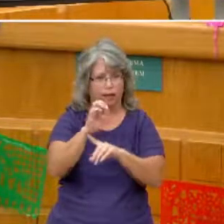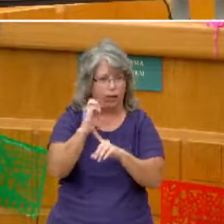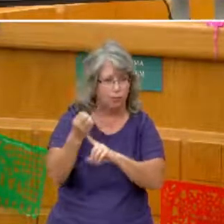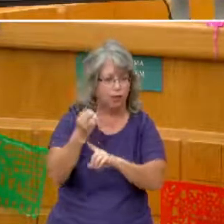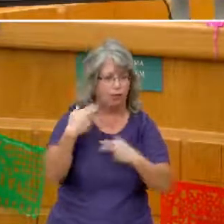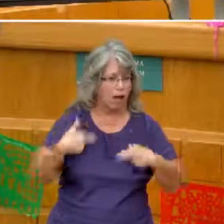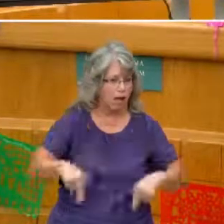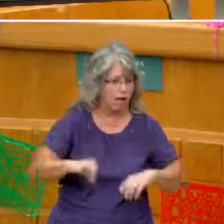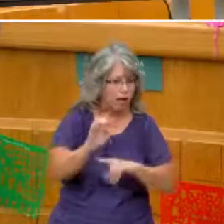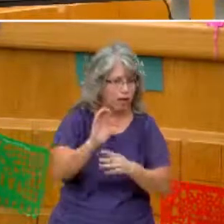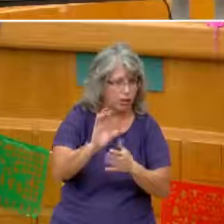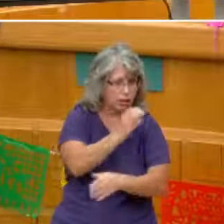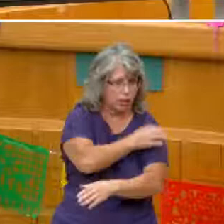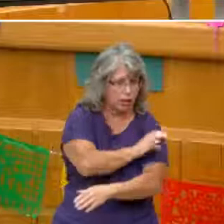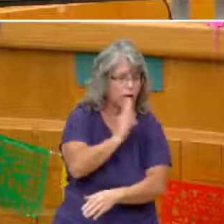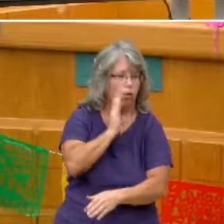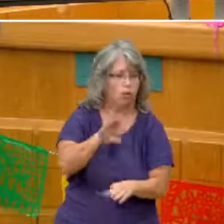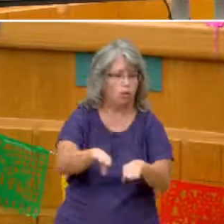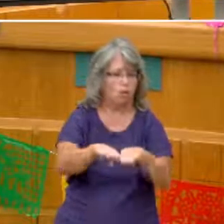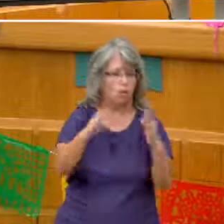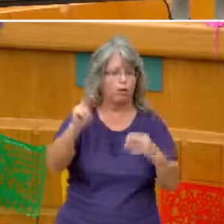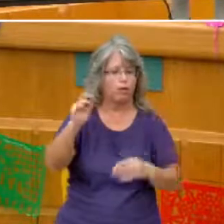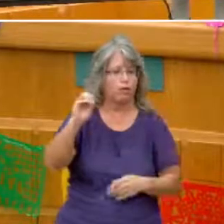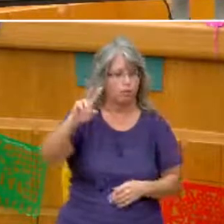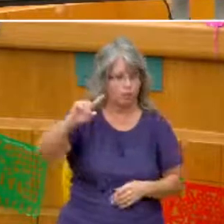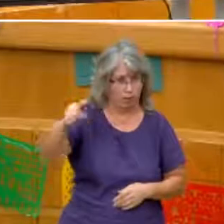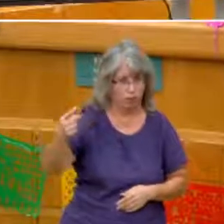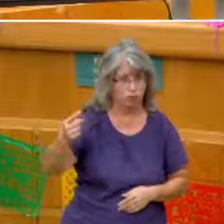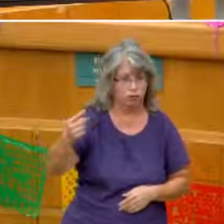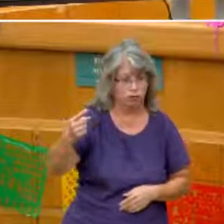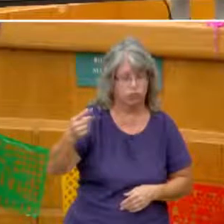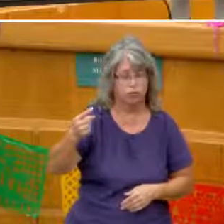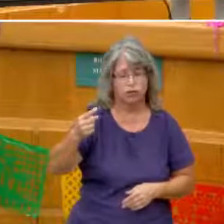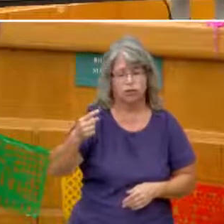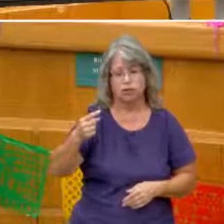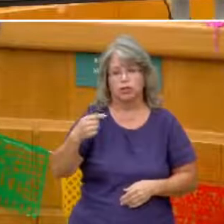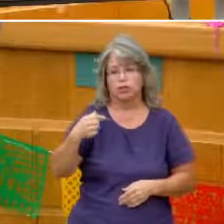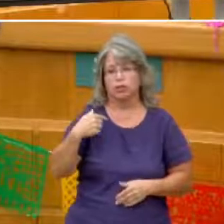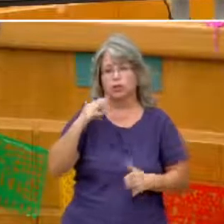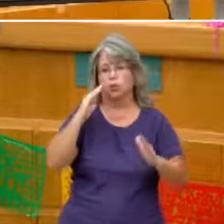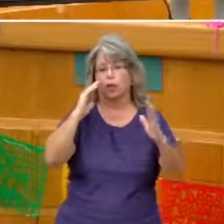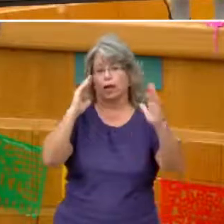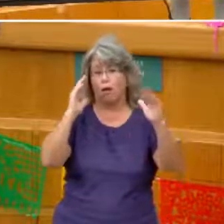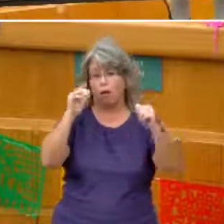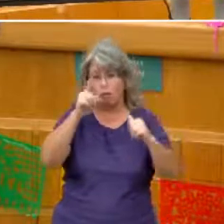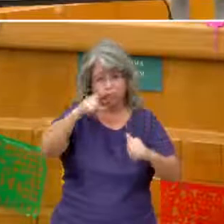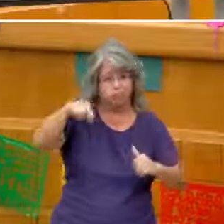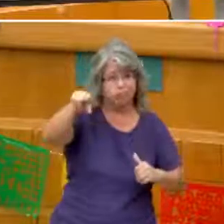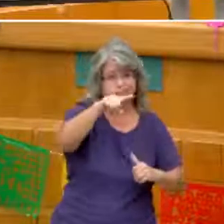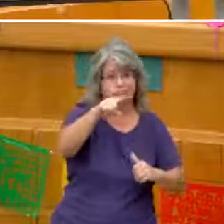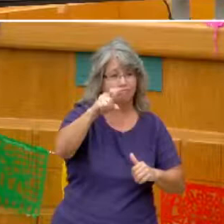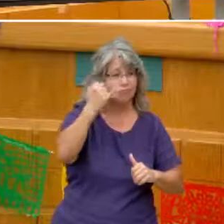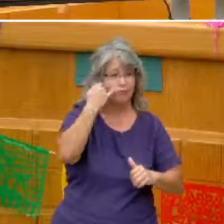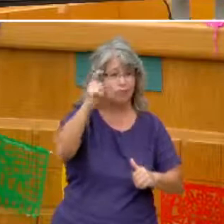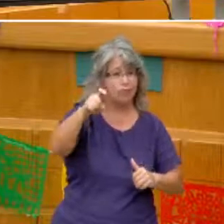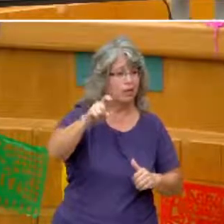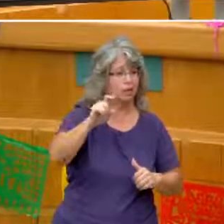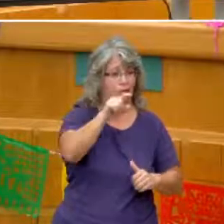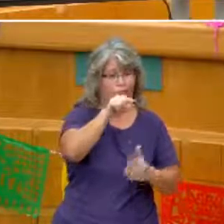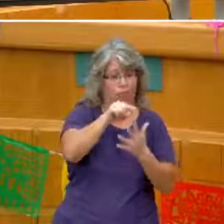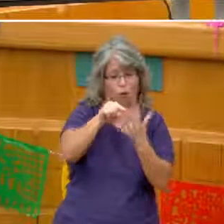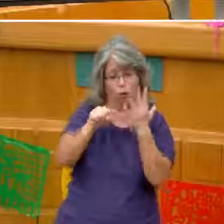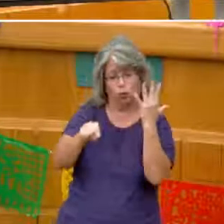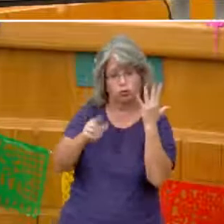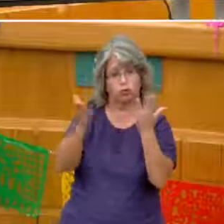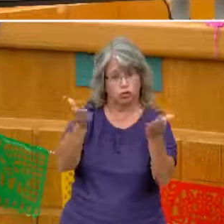opening on November 1st. And so we hope that everybody that needs the services is able